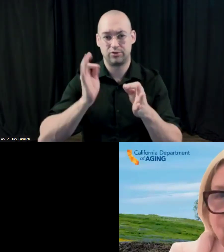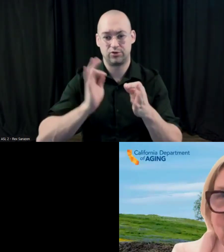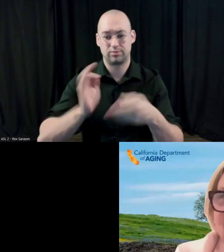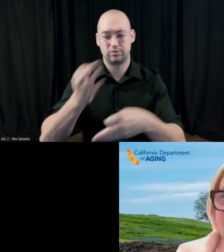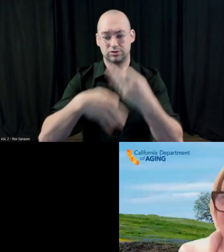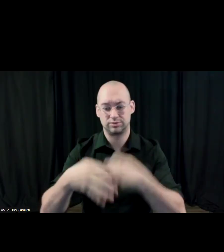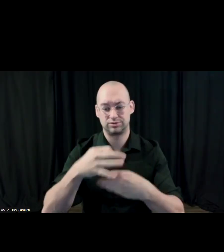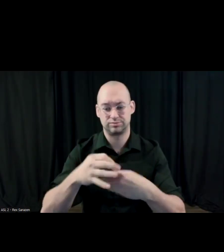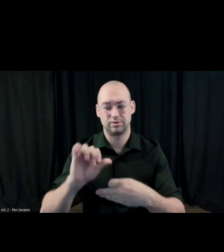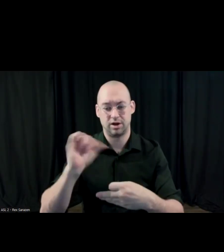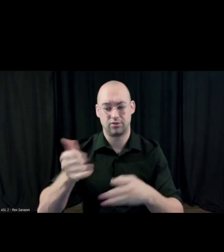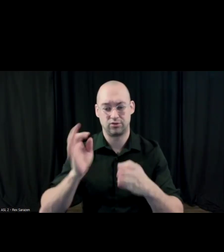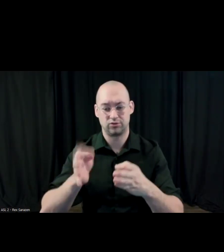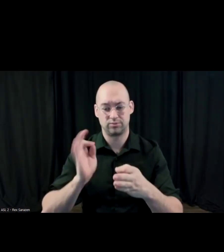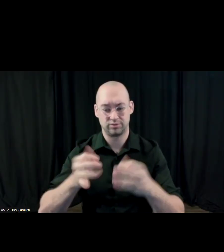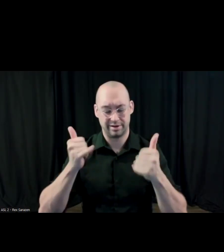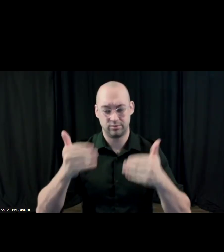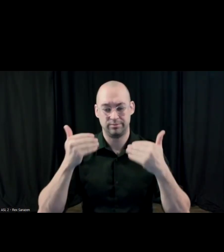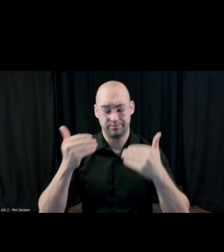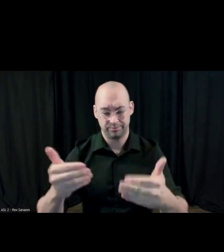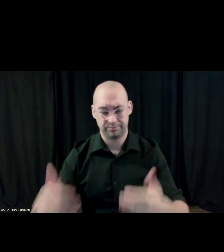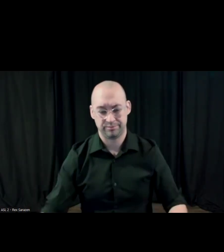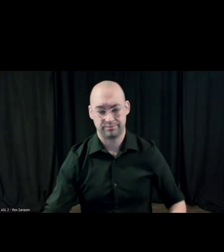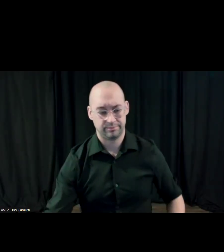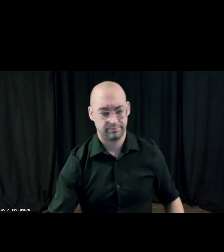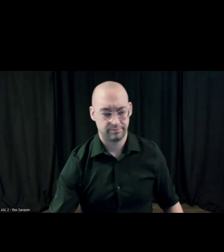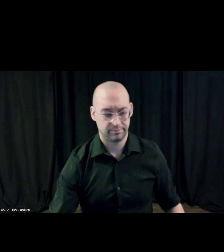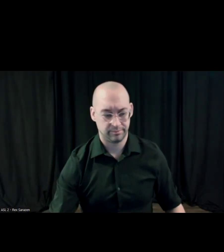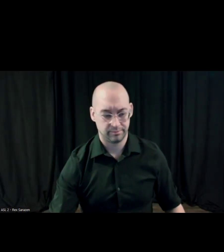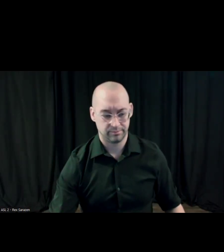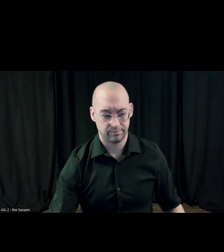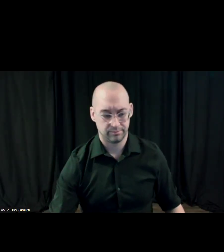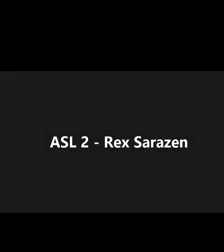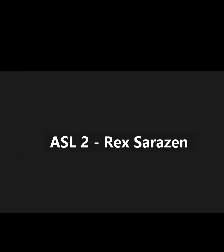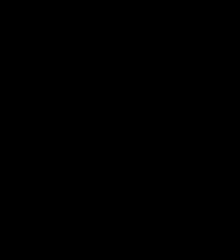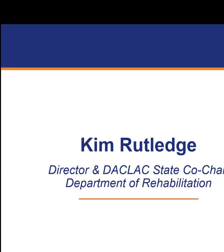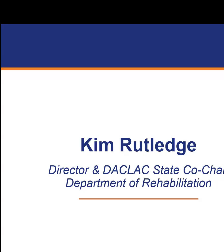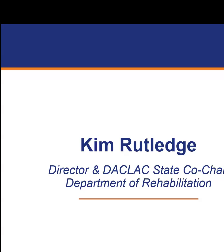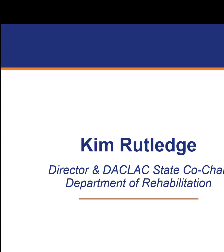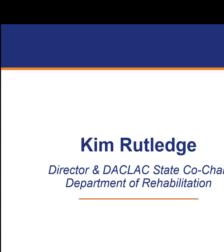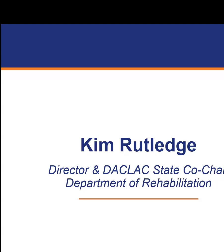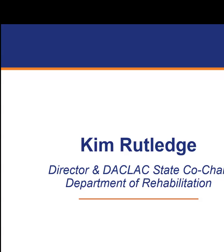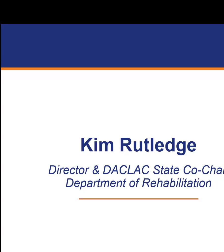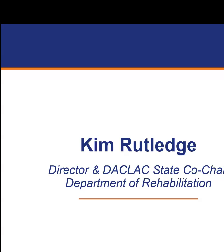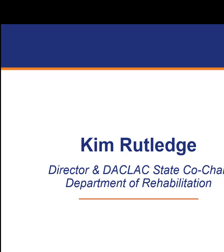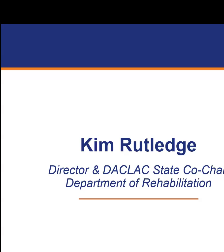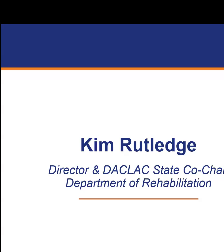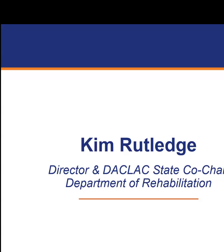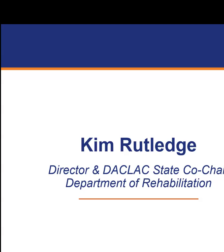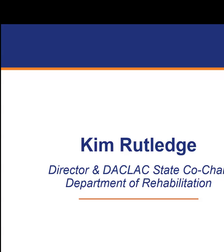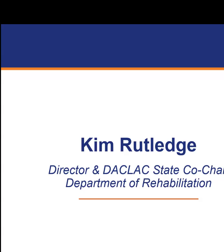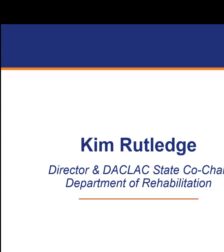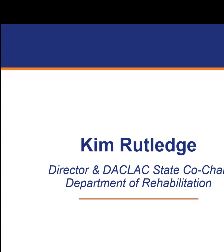report to you after the meeting. And now I'd love to turn the